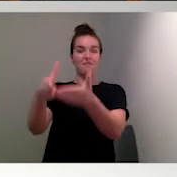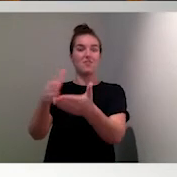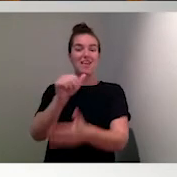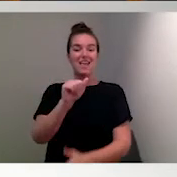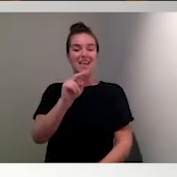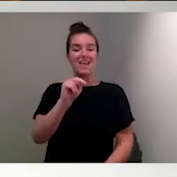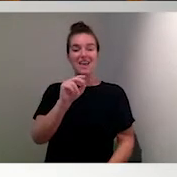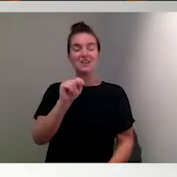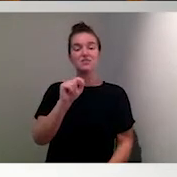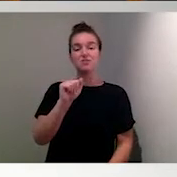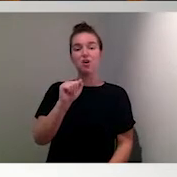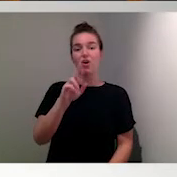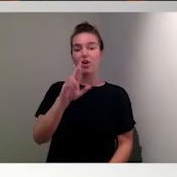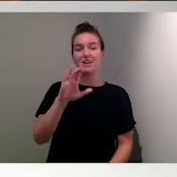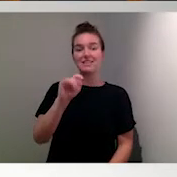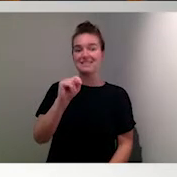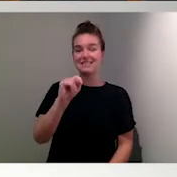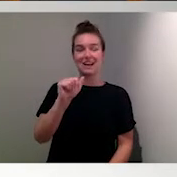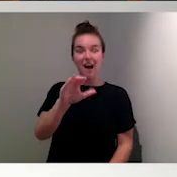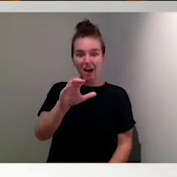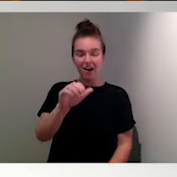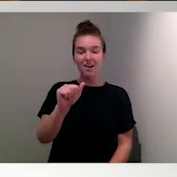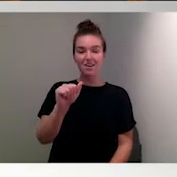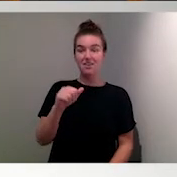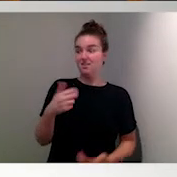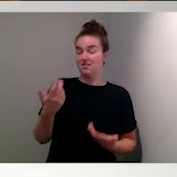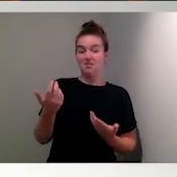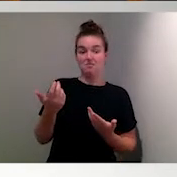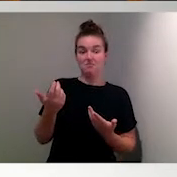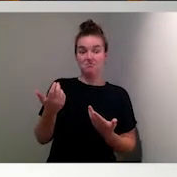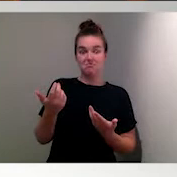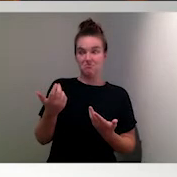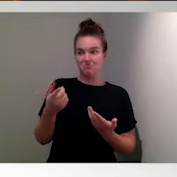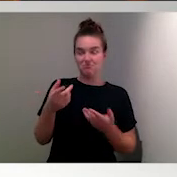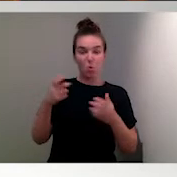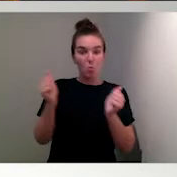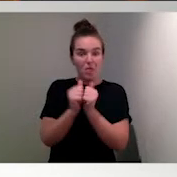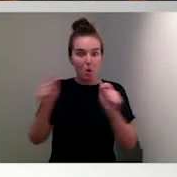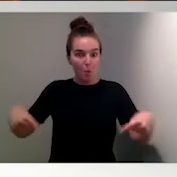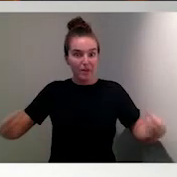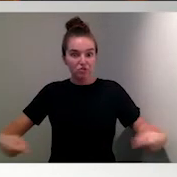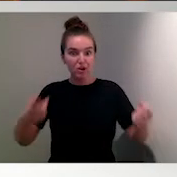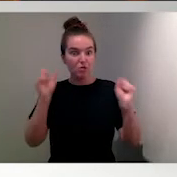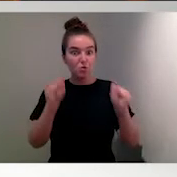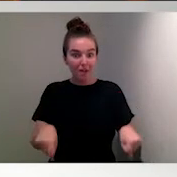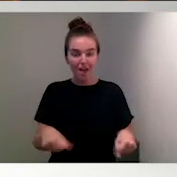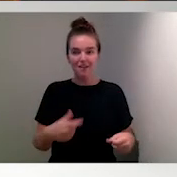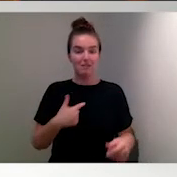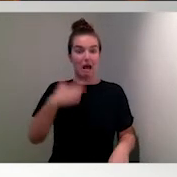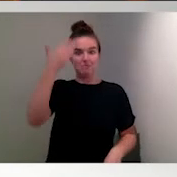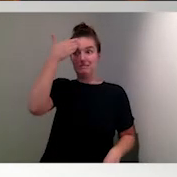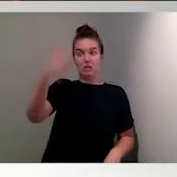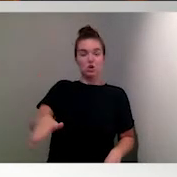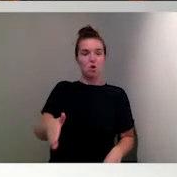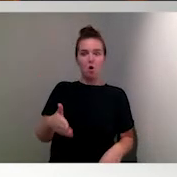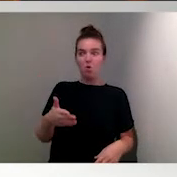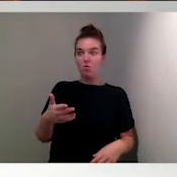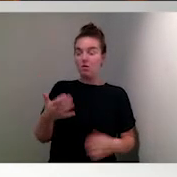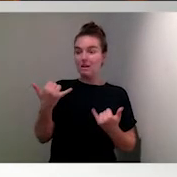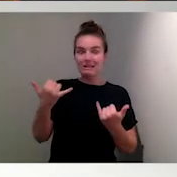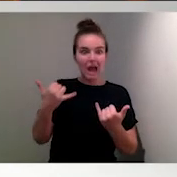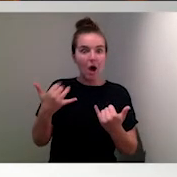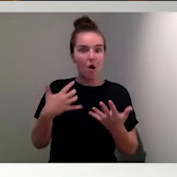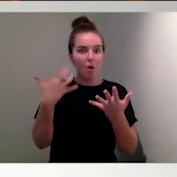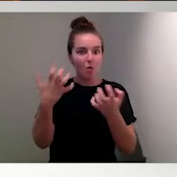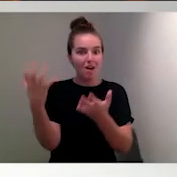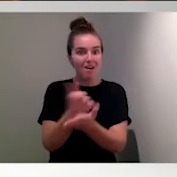in a wheelchair. It wasn't on my radar until I learned about that. But now I want to go because I can.